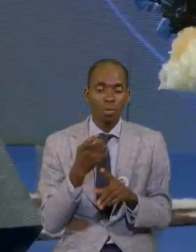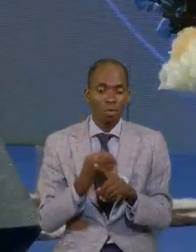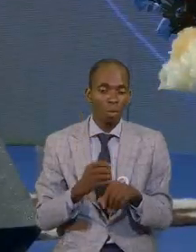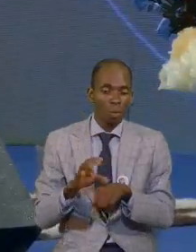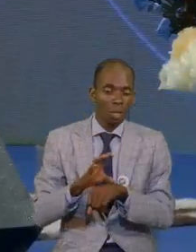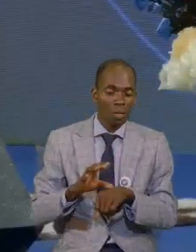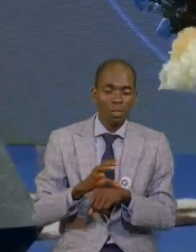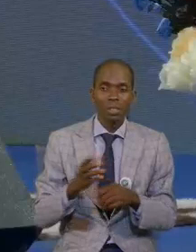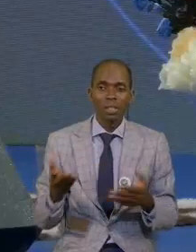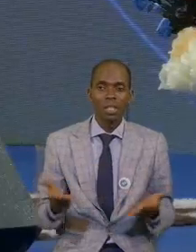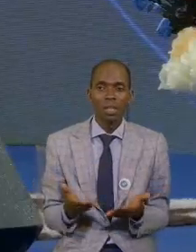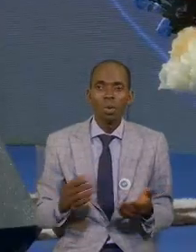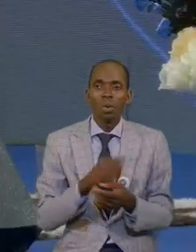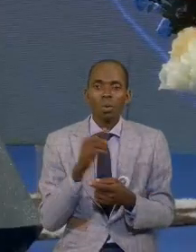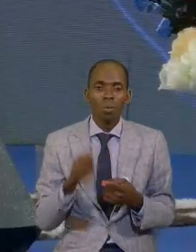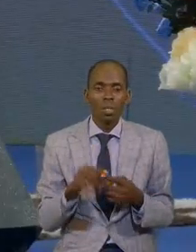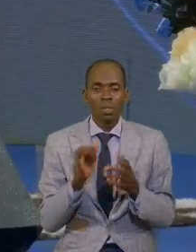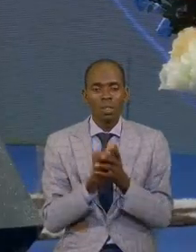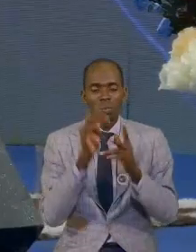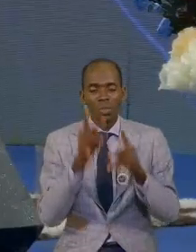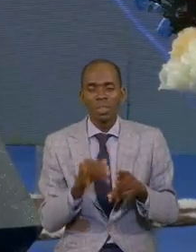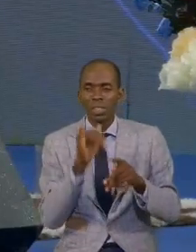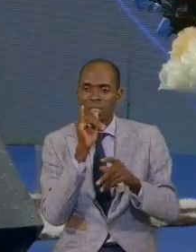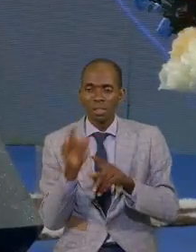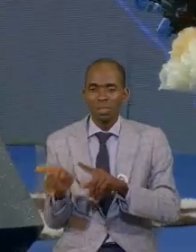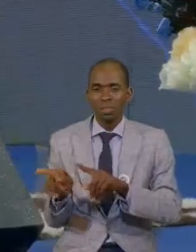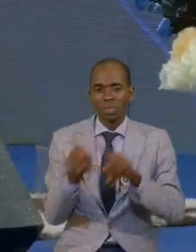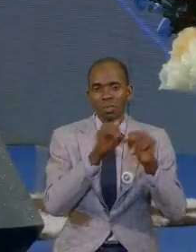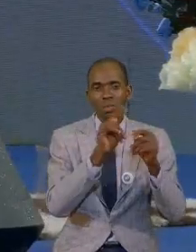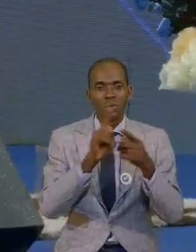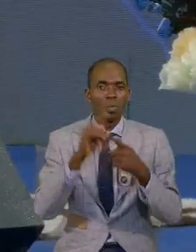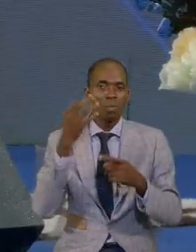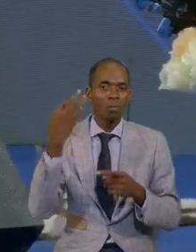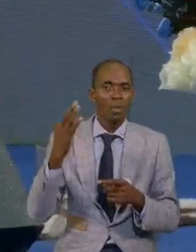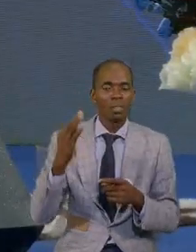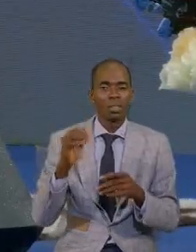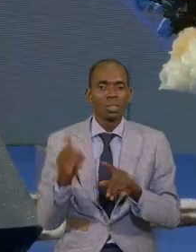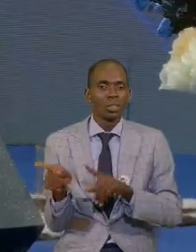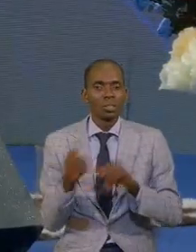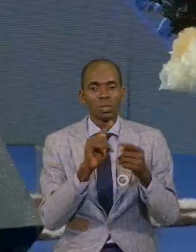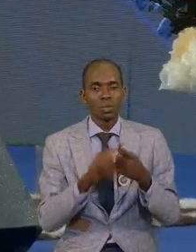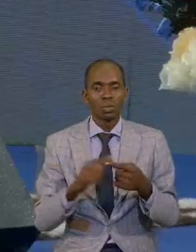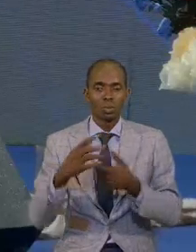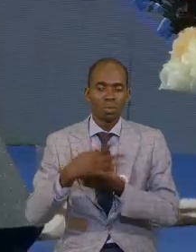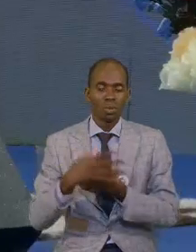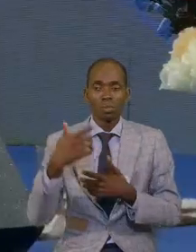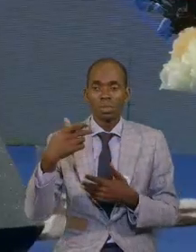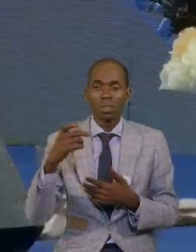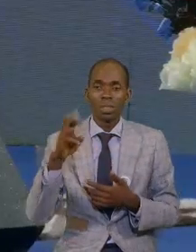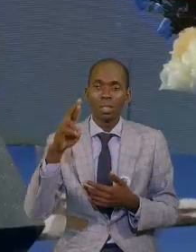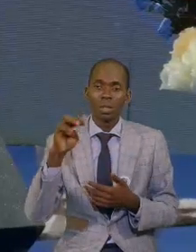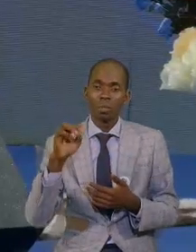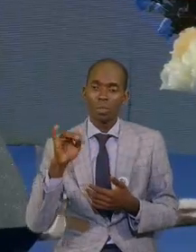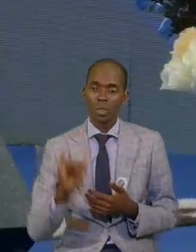when he's translated and he goes to France or he goes to Germany to live there, he's still alive. And he